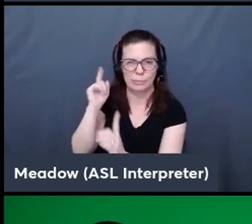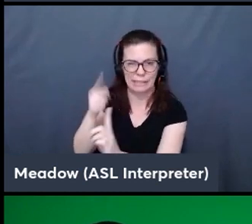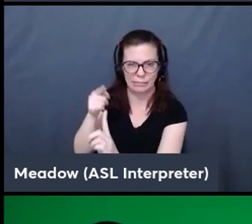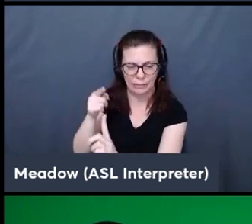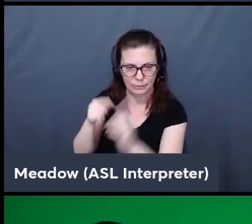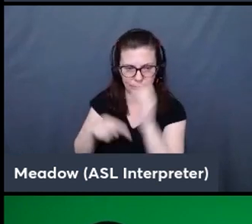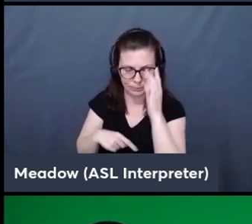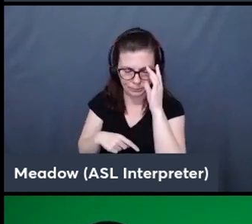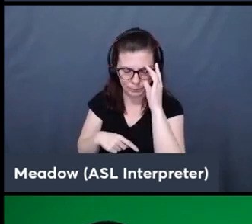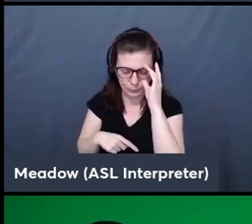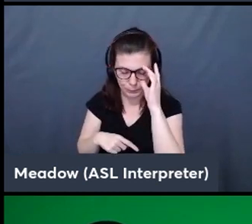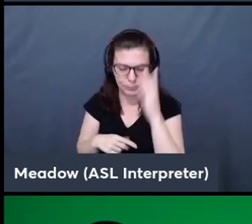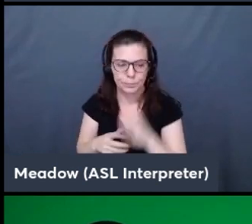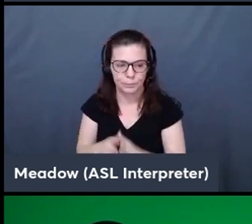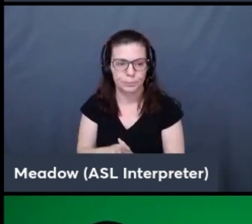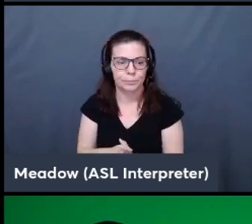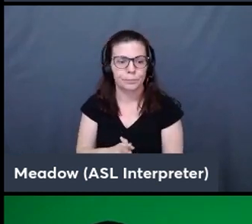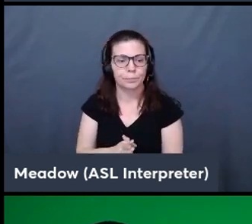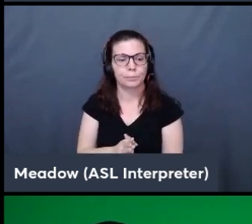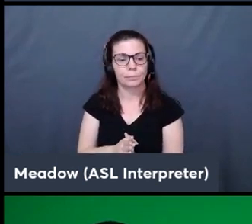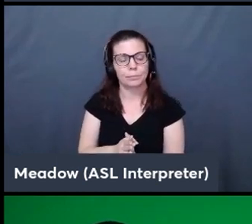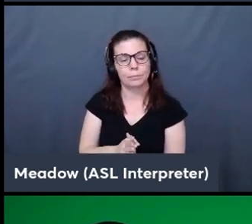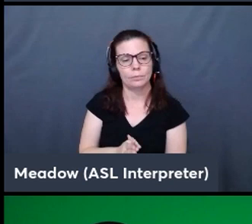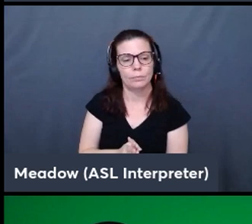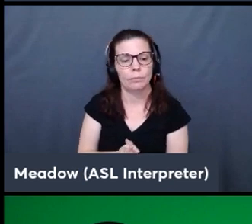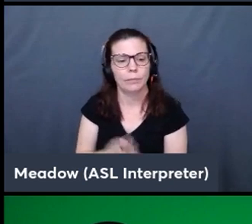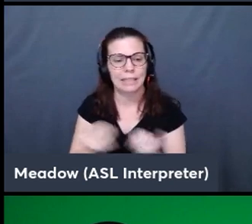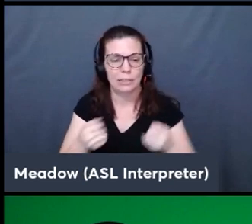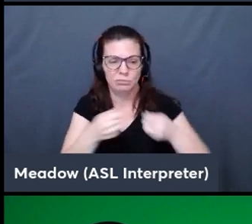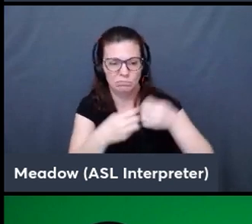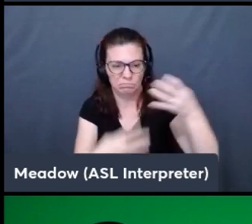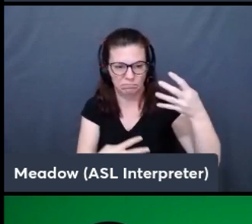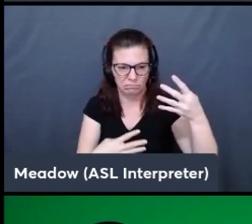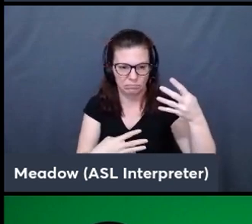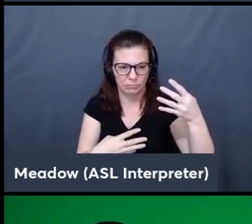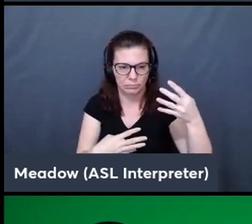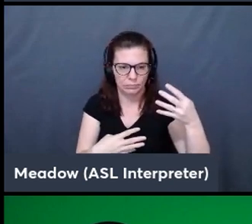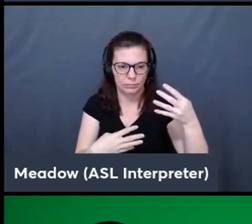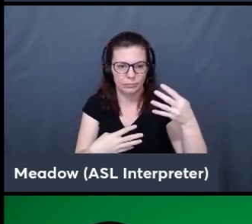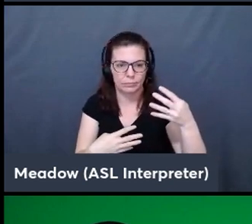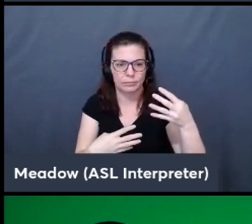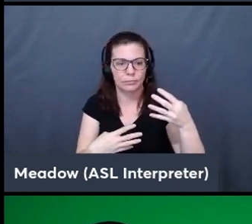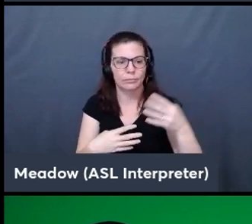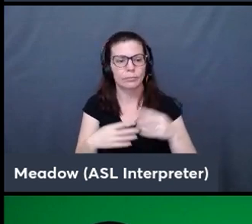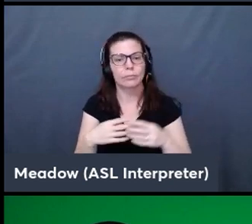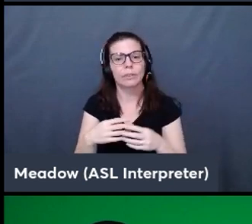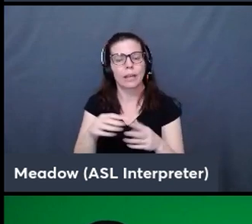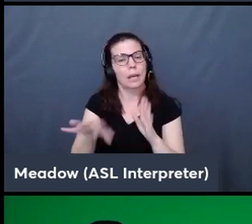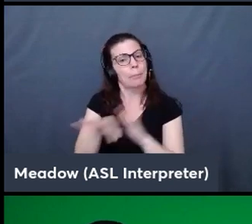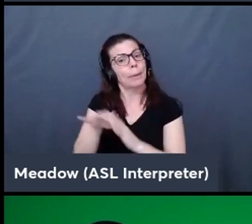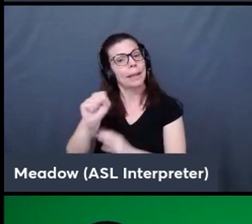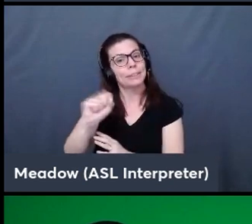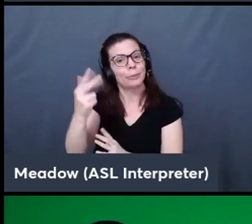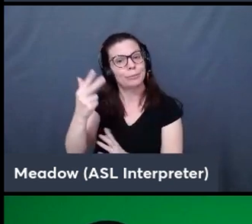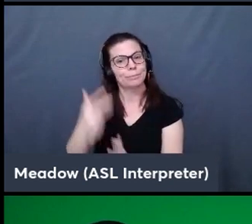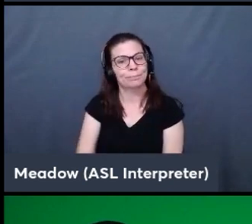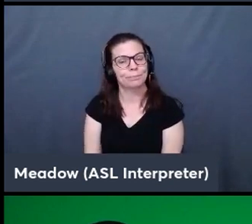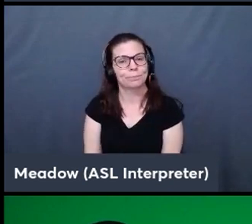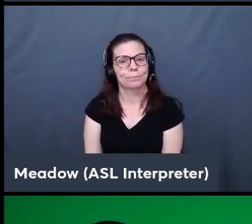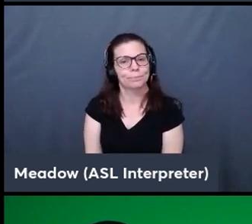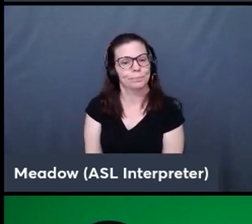Include Specific Resources. And in the drop down, I'll select S3.